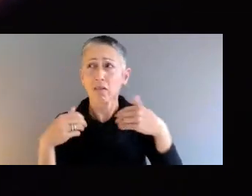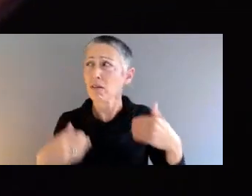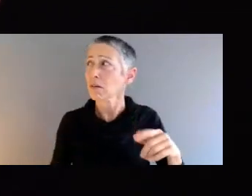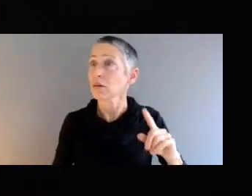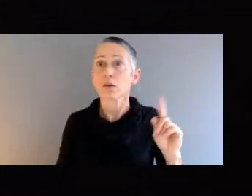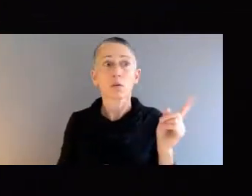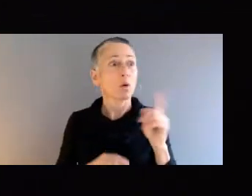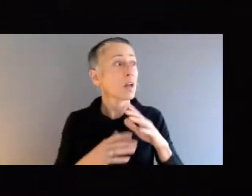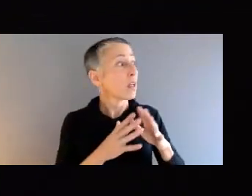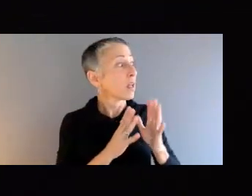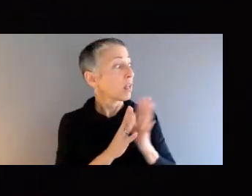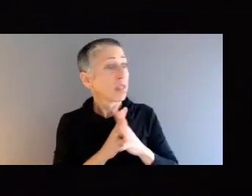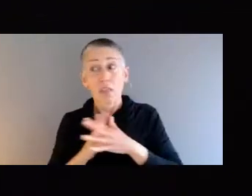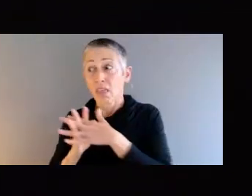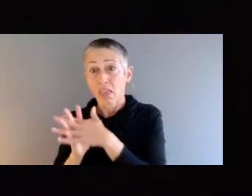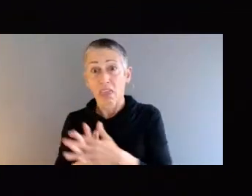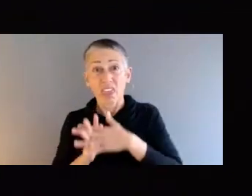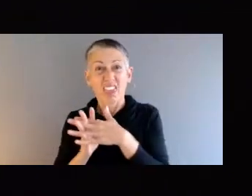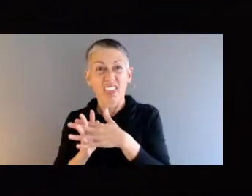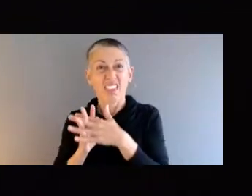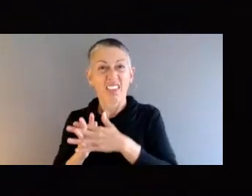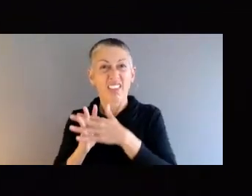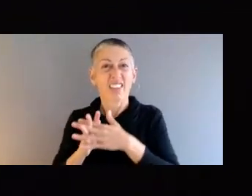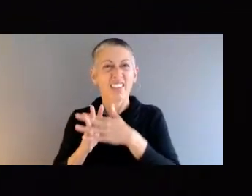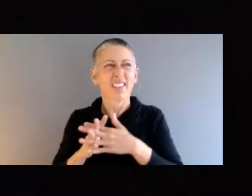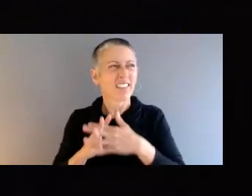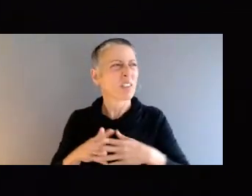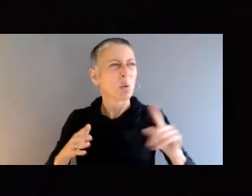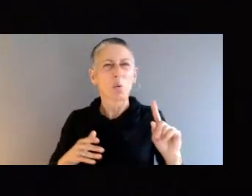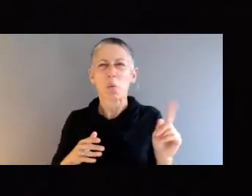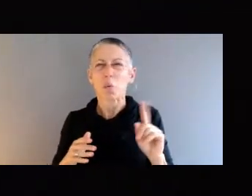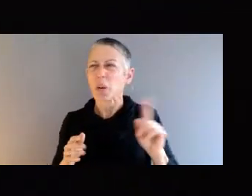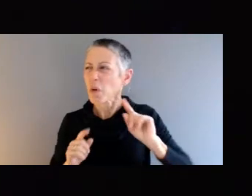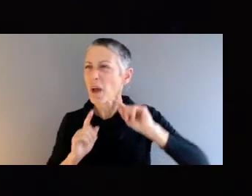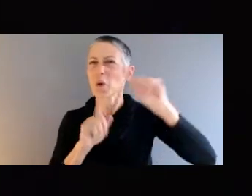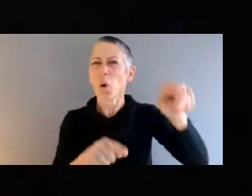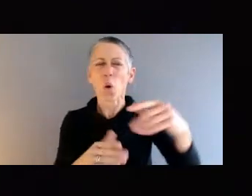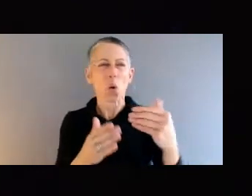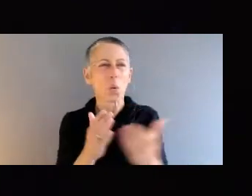when I need to unfold the distance between new and old?